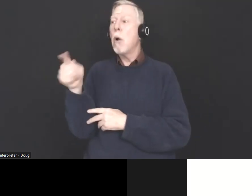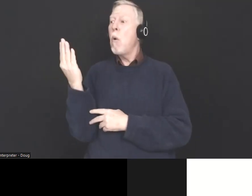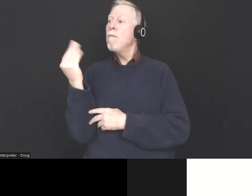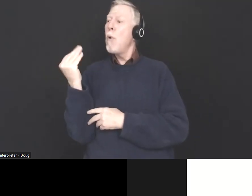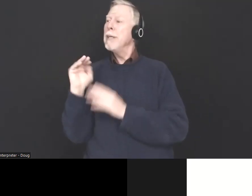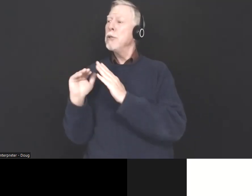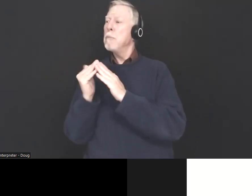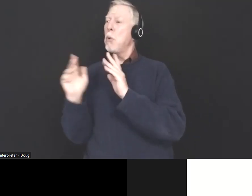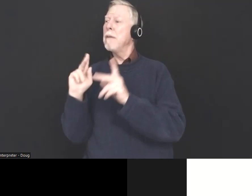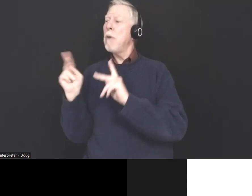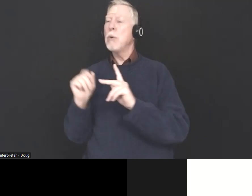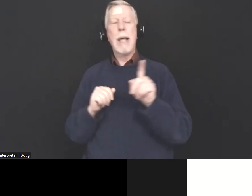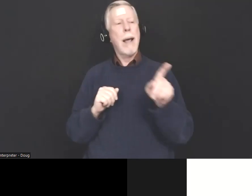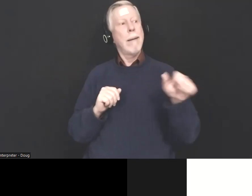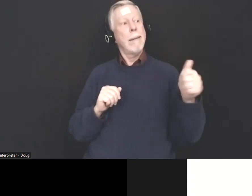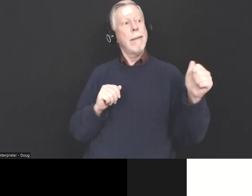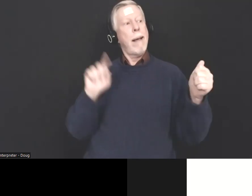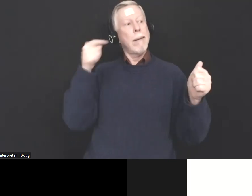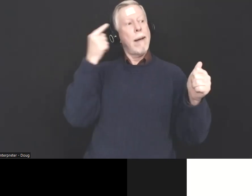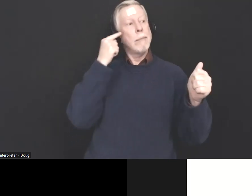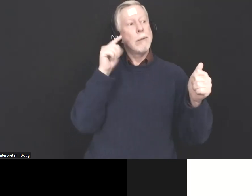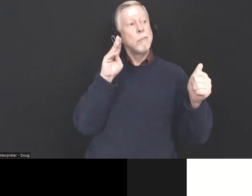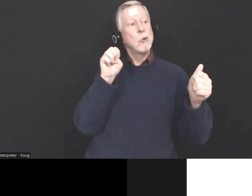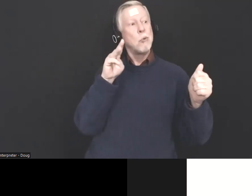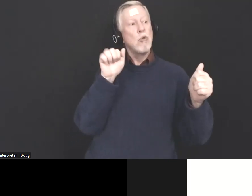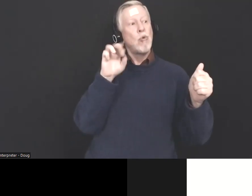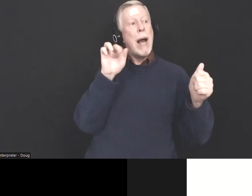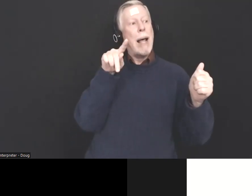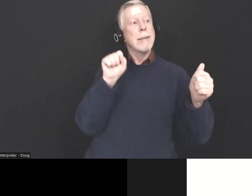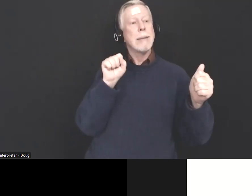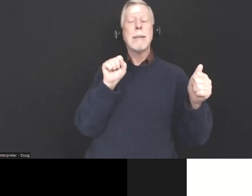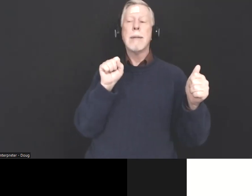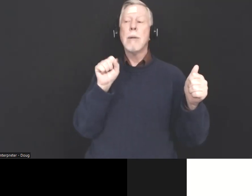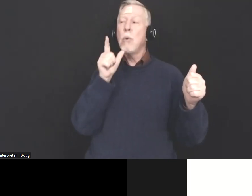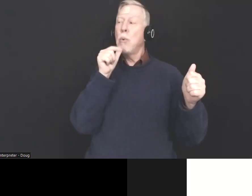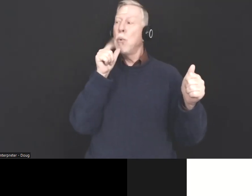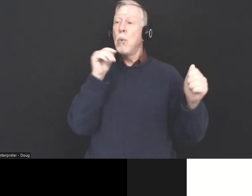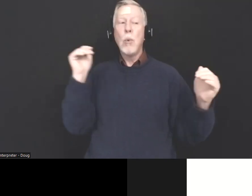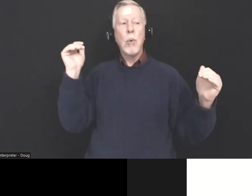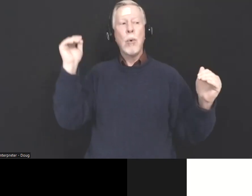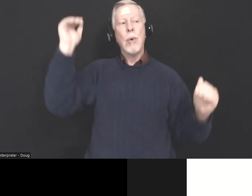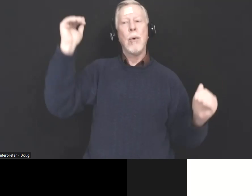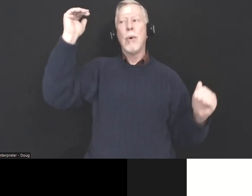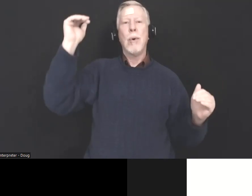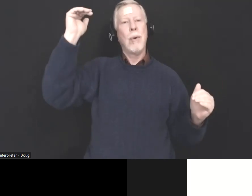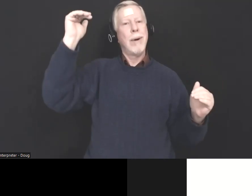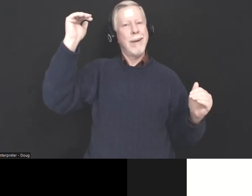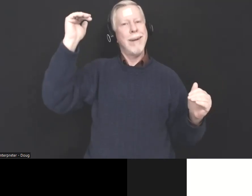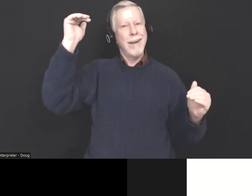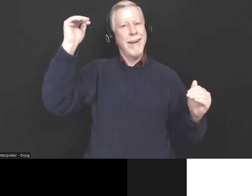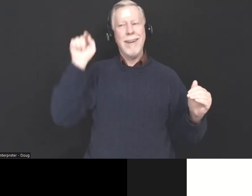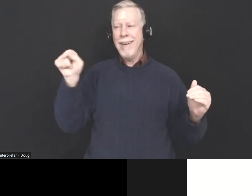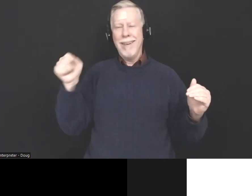and 10 bureaucrats. What do we all interpret? Oh, the weight of the power is with